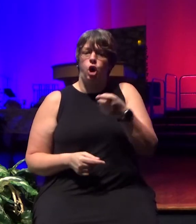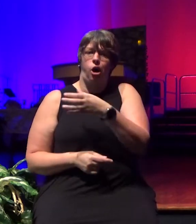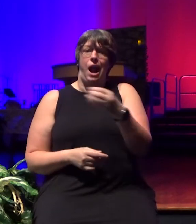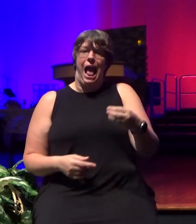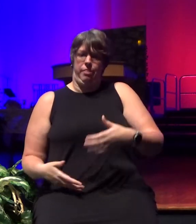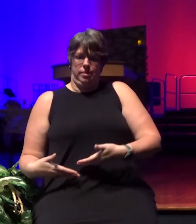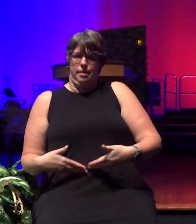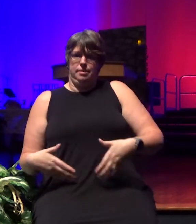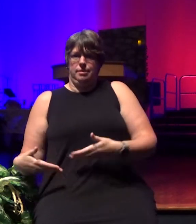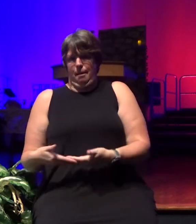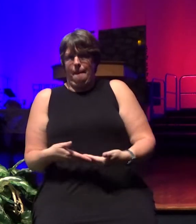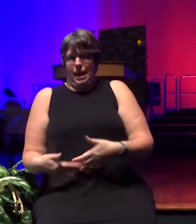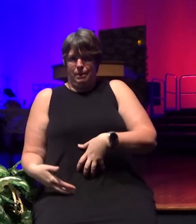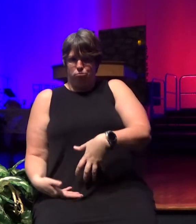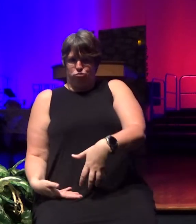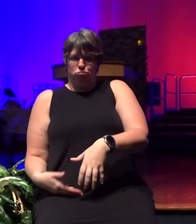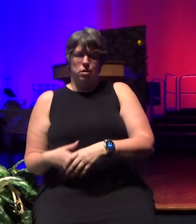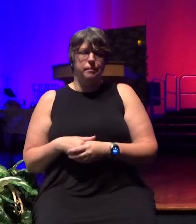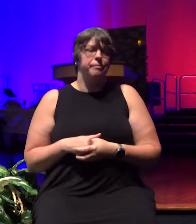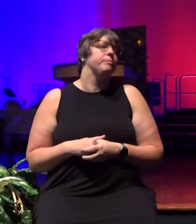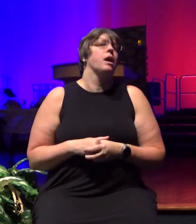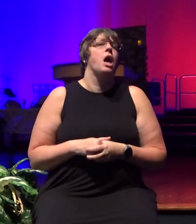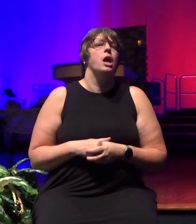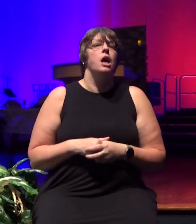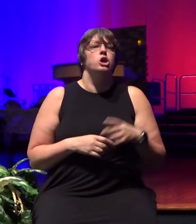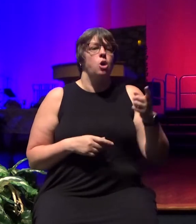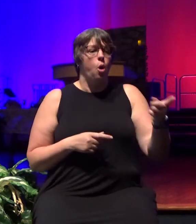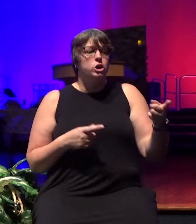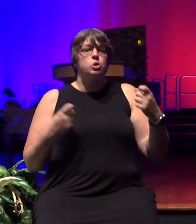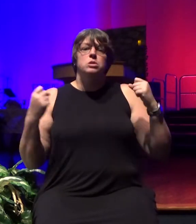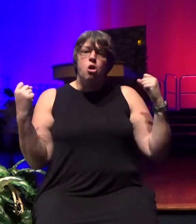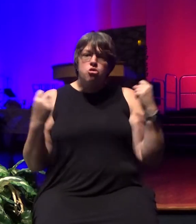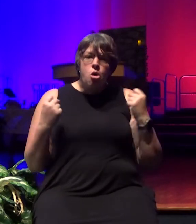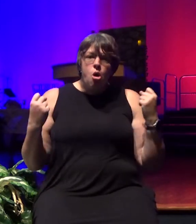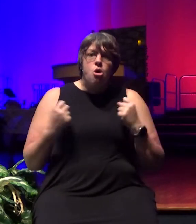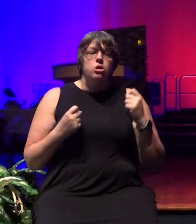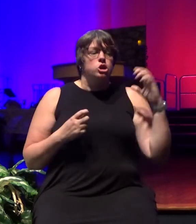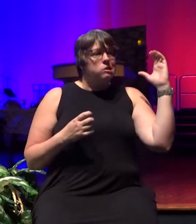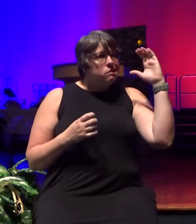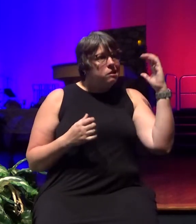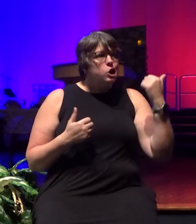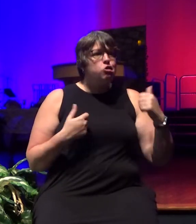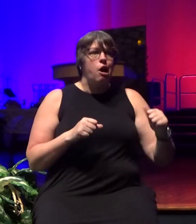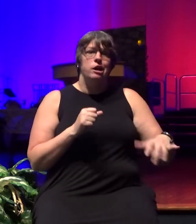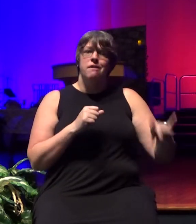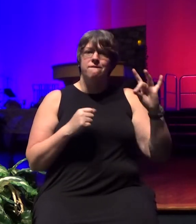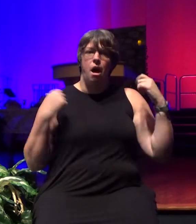was cold and she went dumpster diving trying to find some food, but then wandered into a public library,